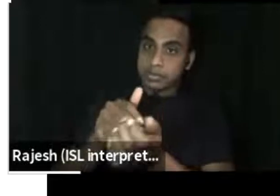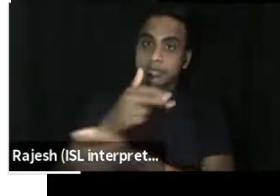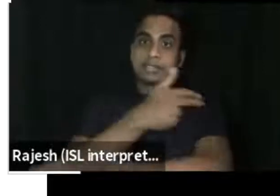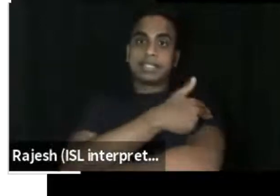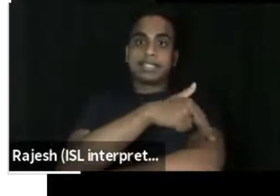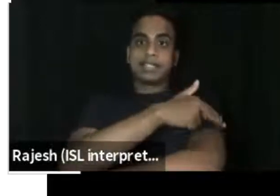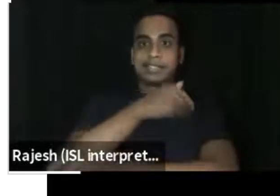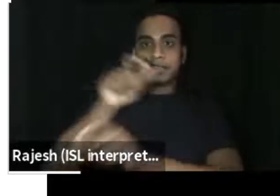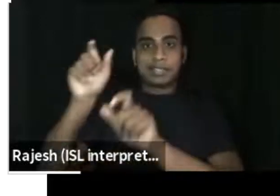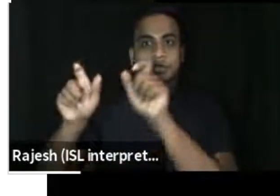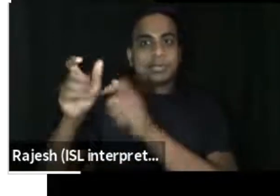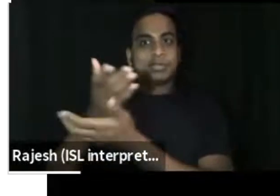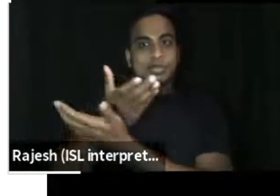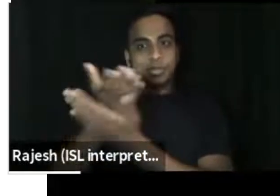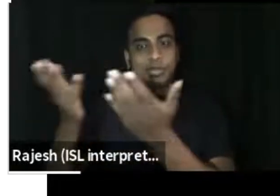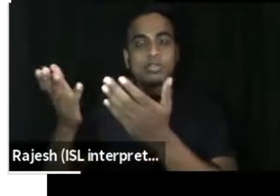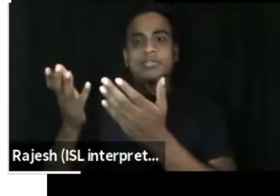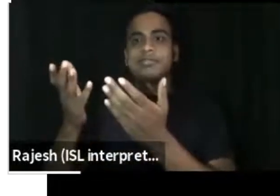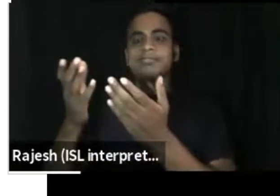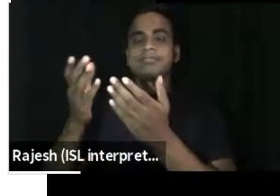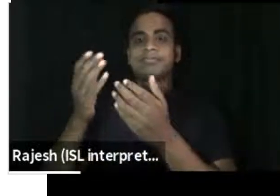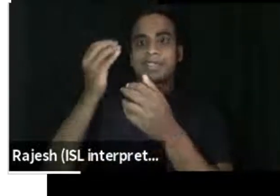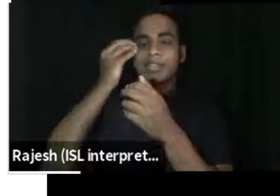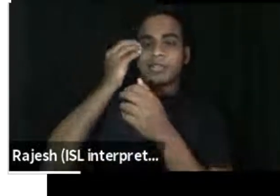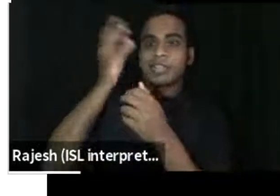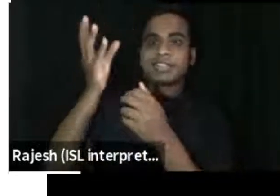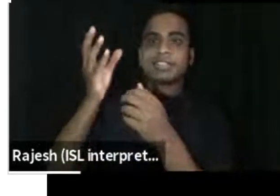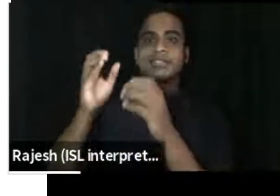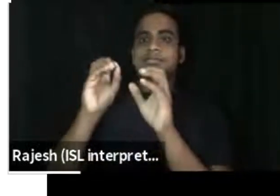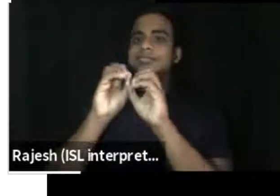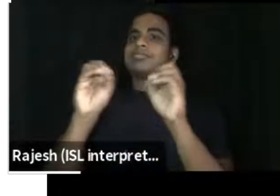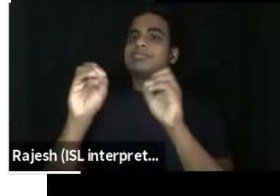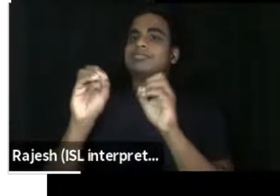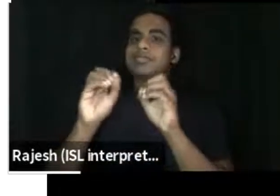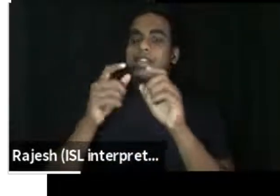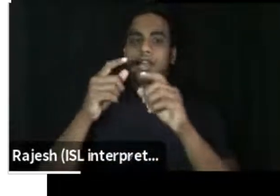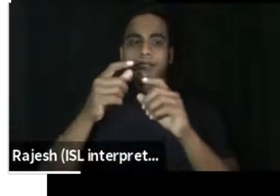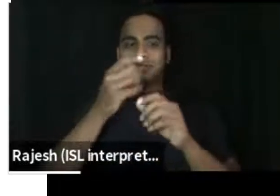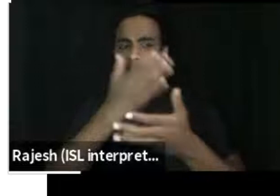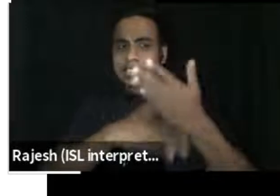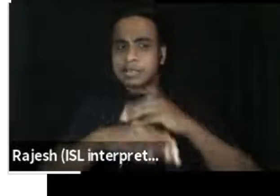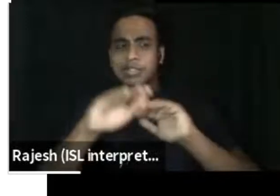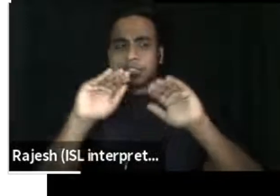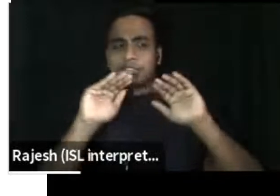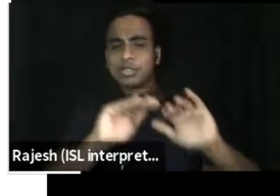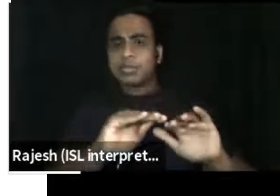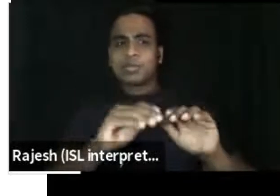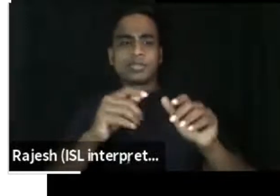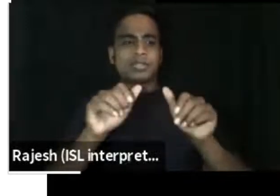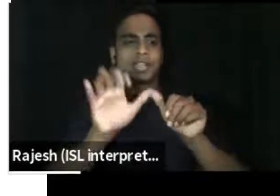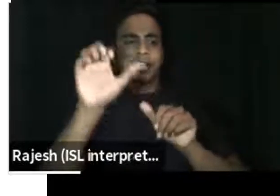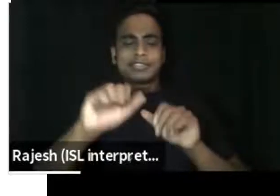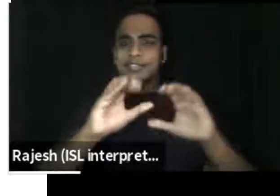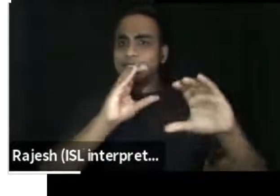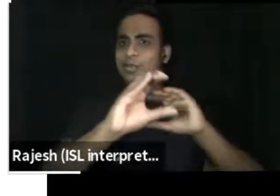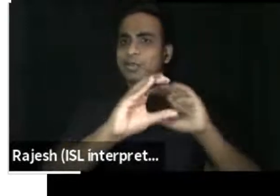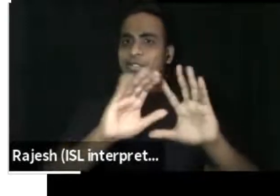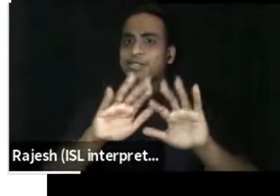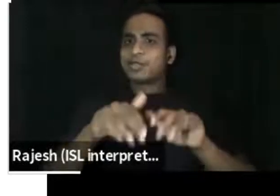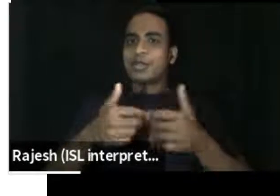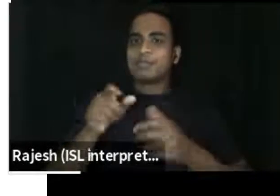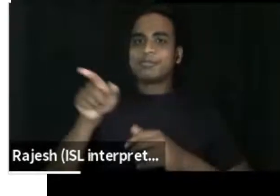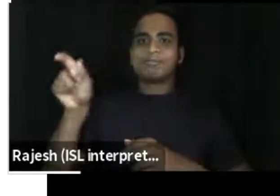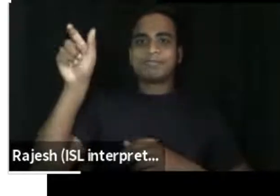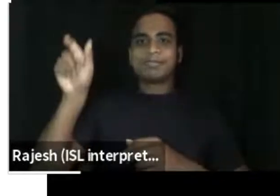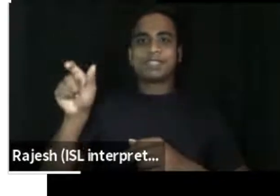providers in the countries to provide services to the people, the way in their context, in